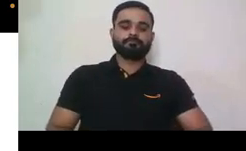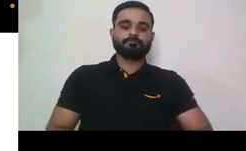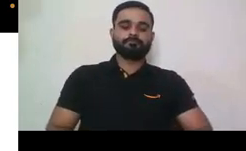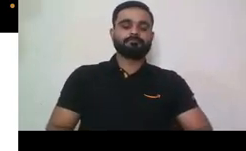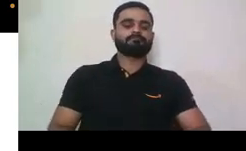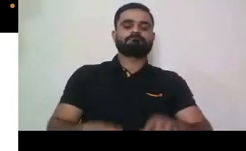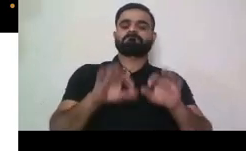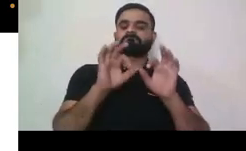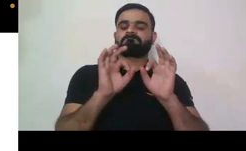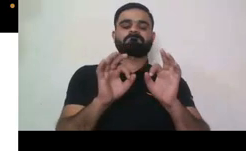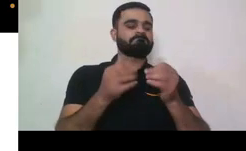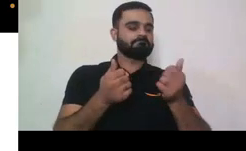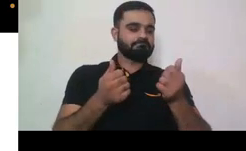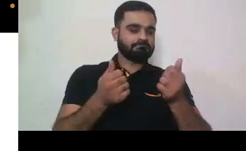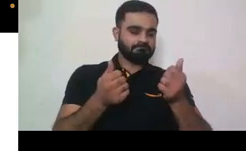Excellent.